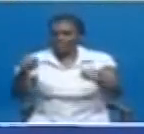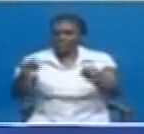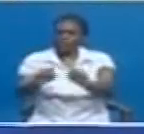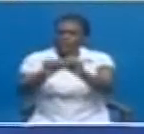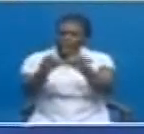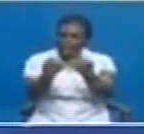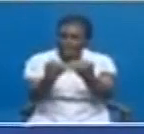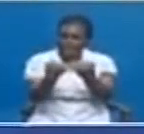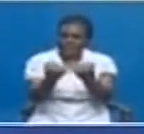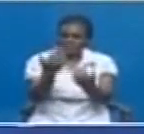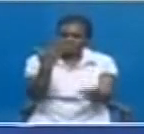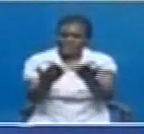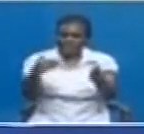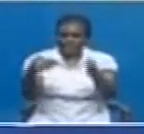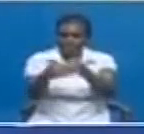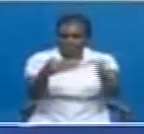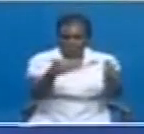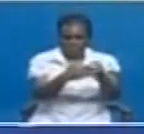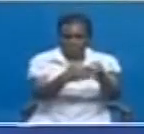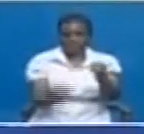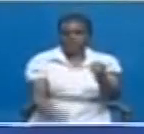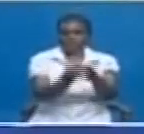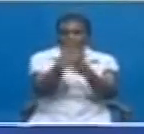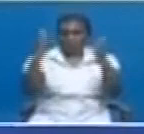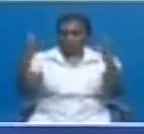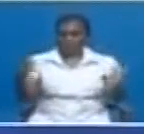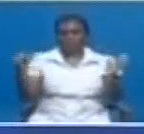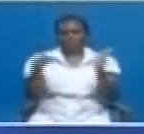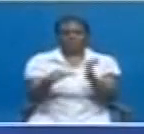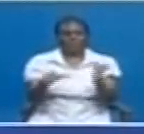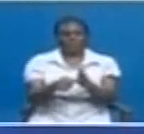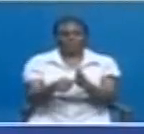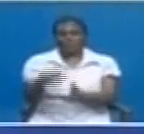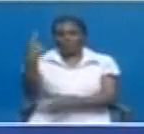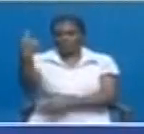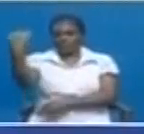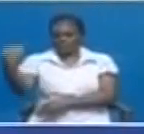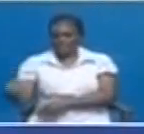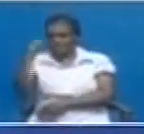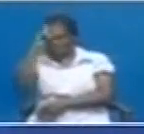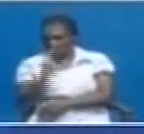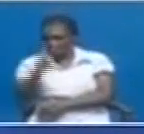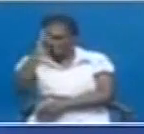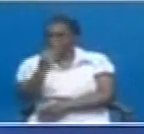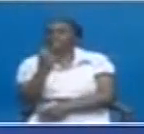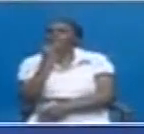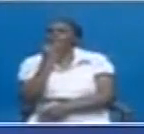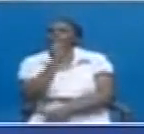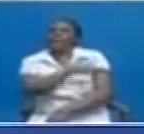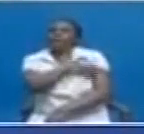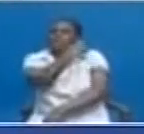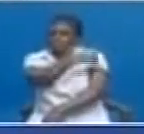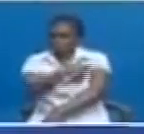that could probably rupture into something as big as this? One of the students with serious injuries was admitted at the Kenyatta